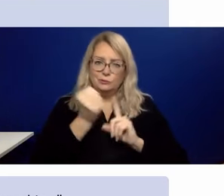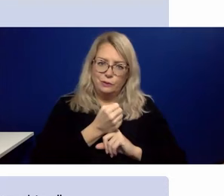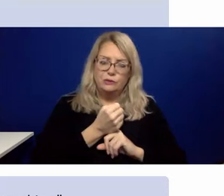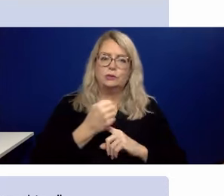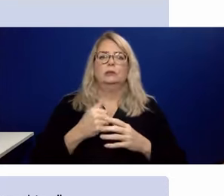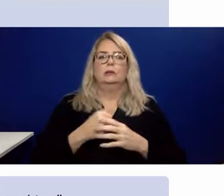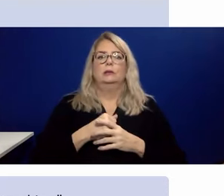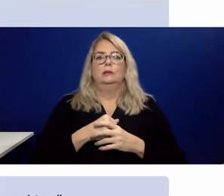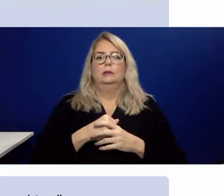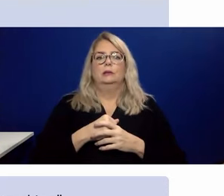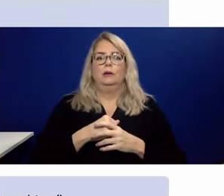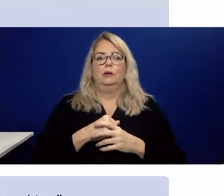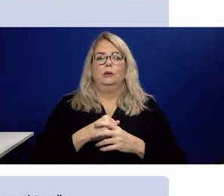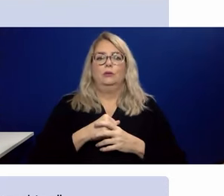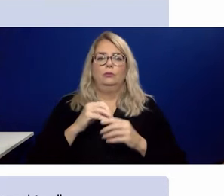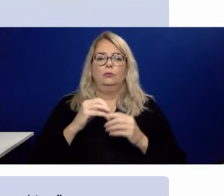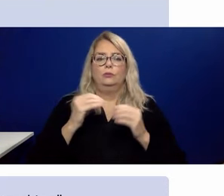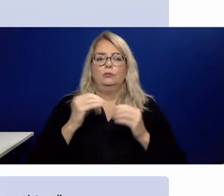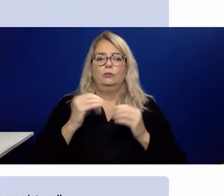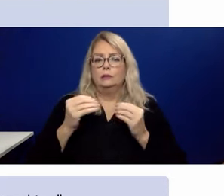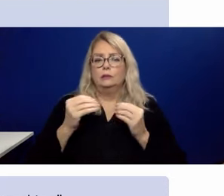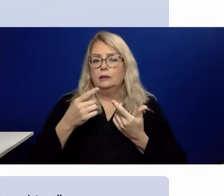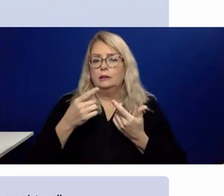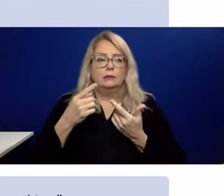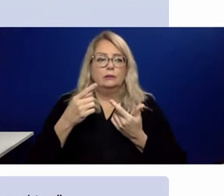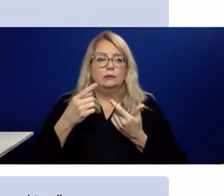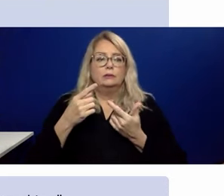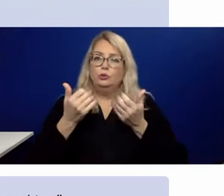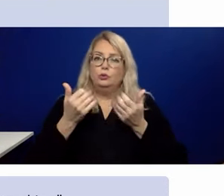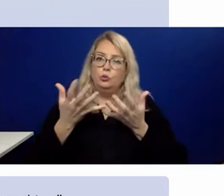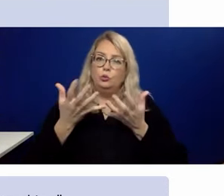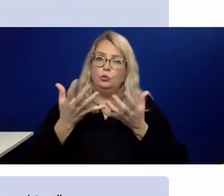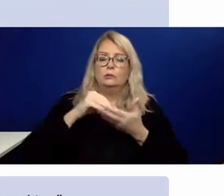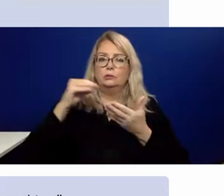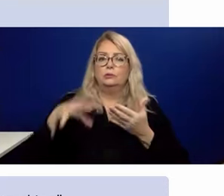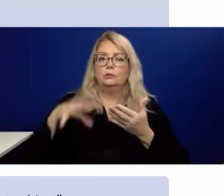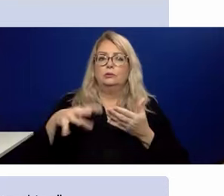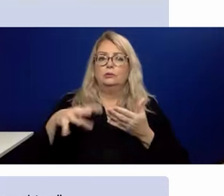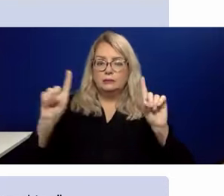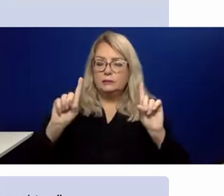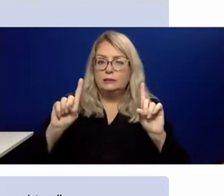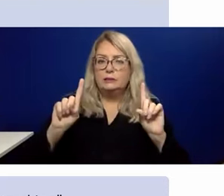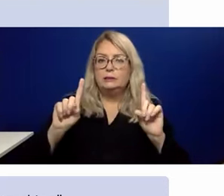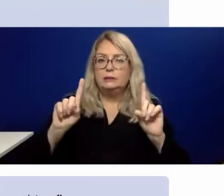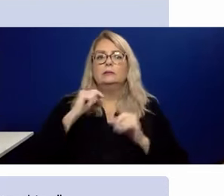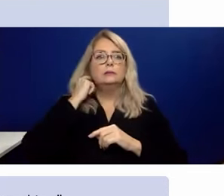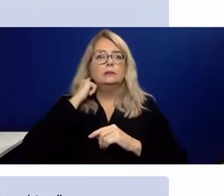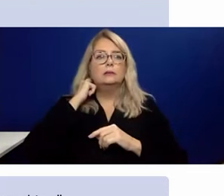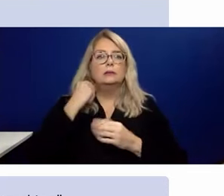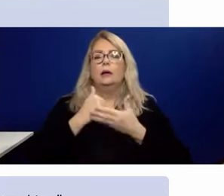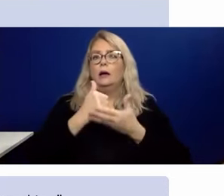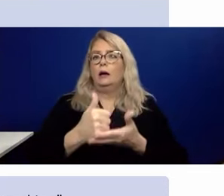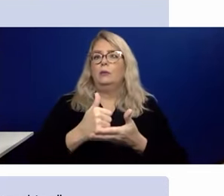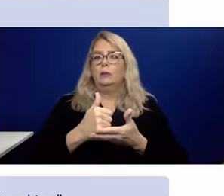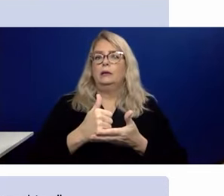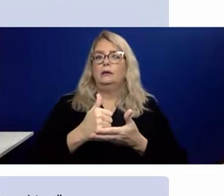advocate when they're in our classroom to try and help them succeed. And the goal is kind of the same, not as much health-wise, but in helping them have